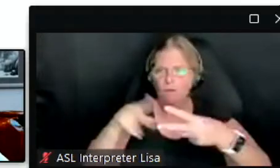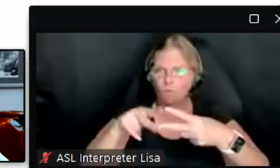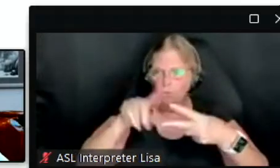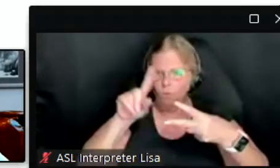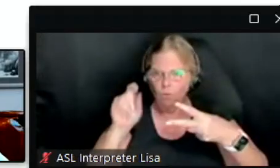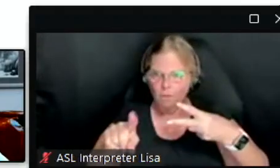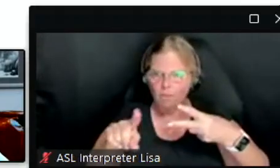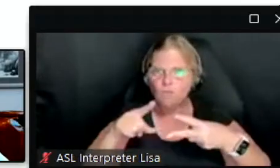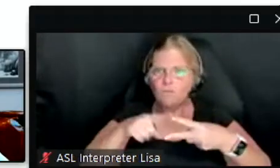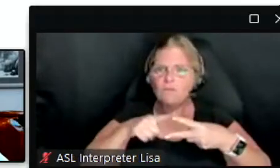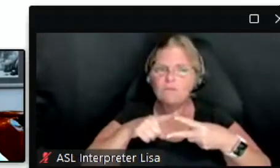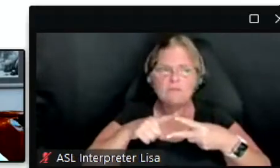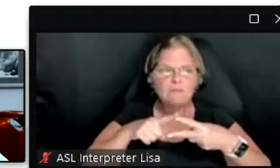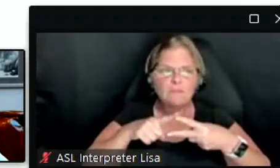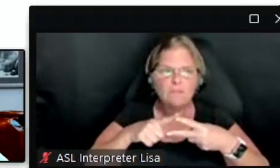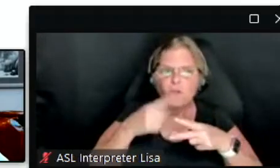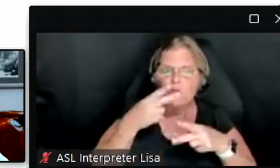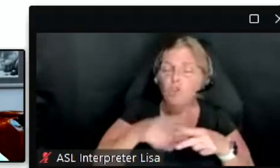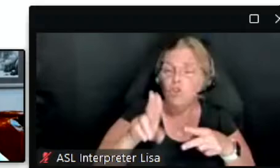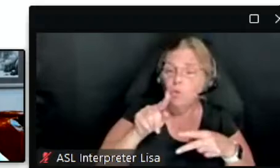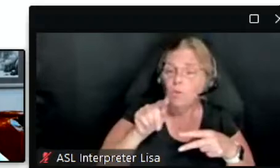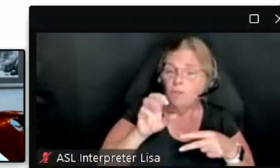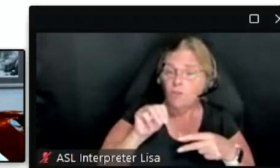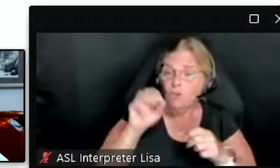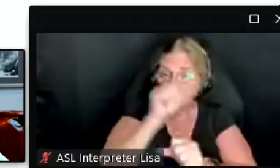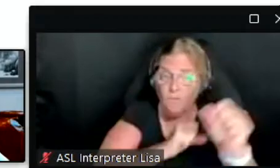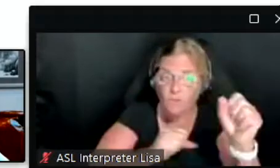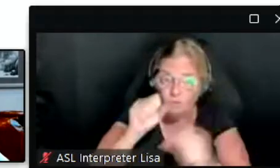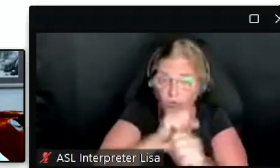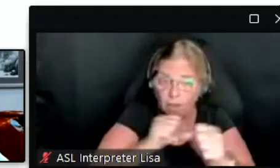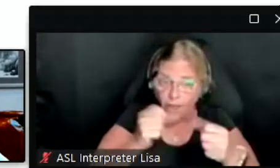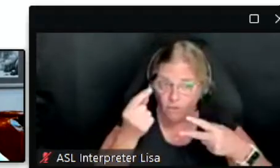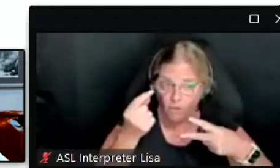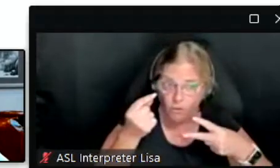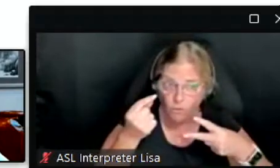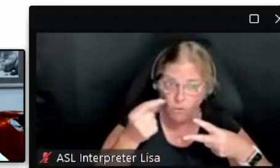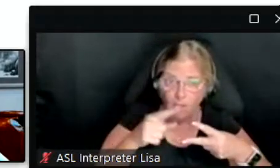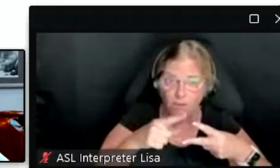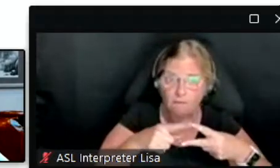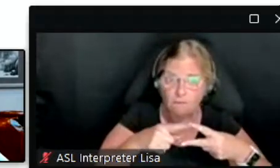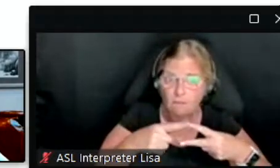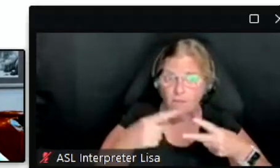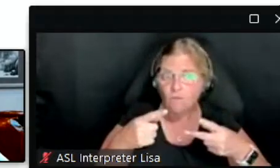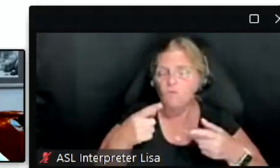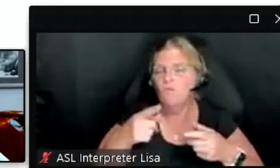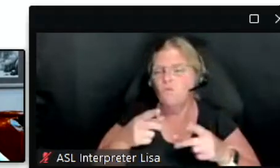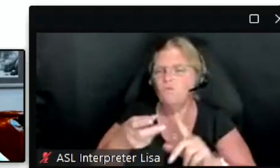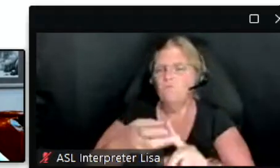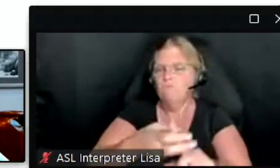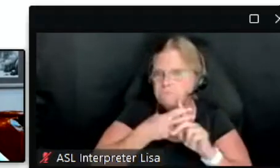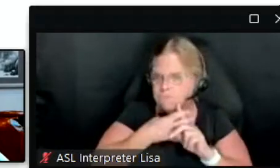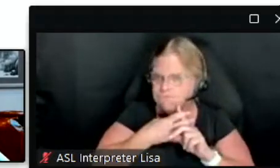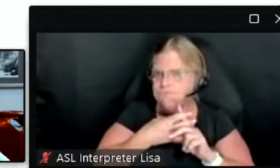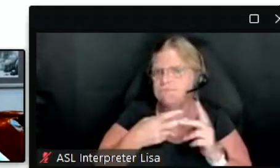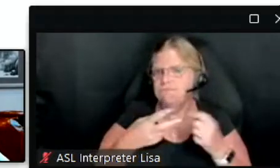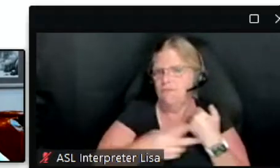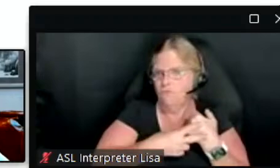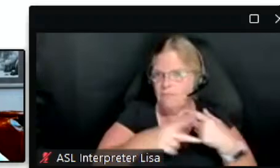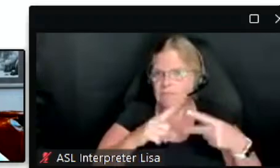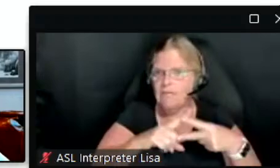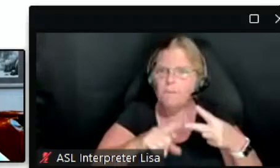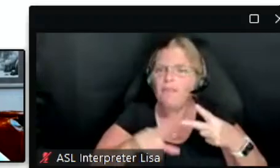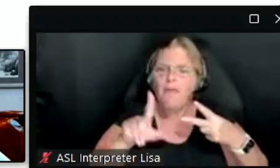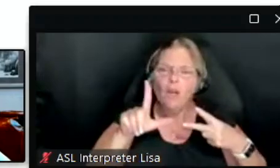are short-term strategies that are going to enhance the supply and encourage retention? And then what are the